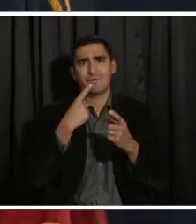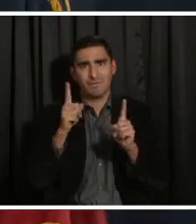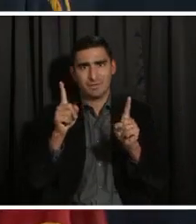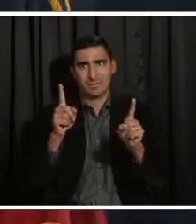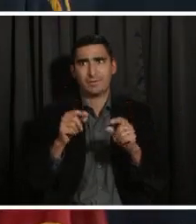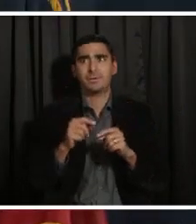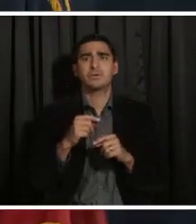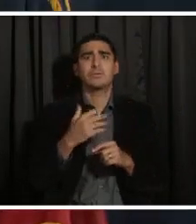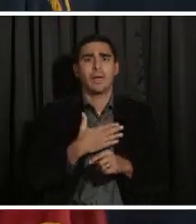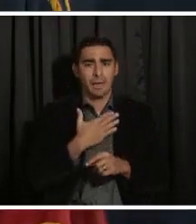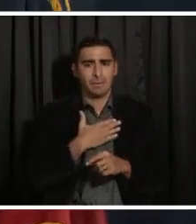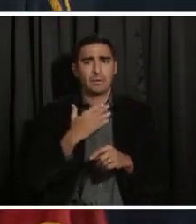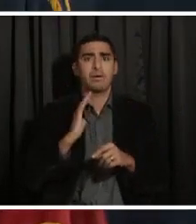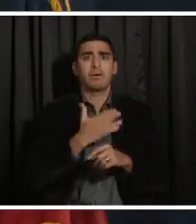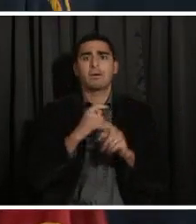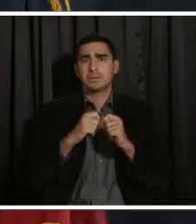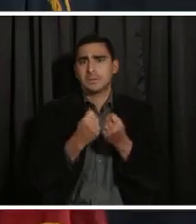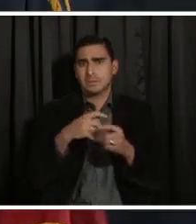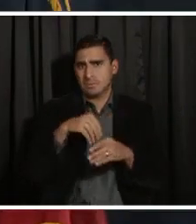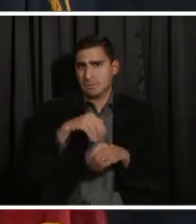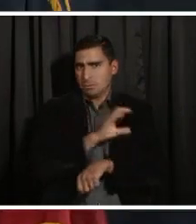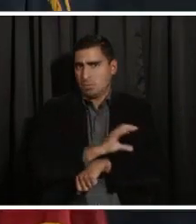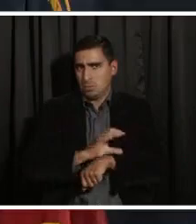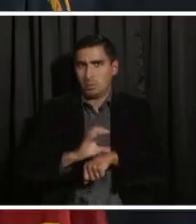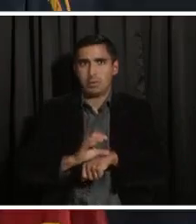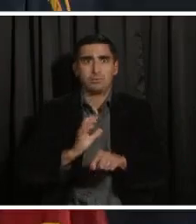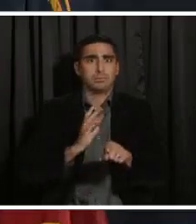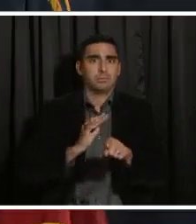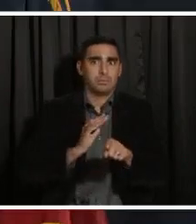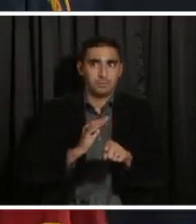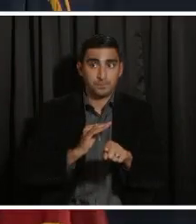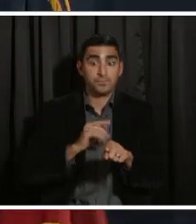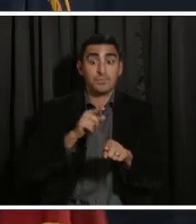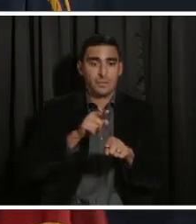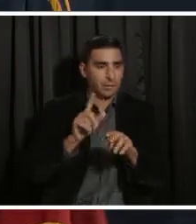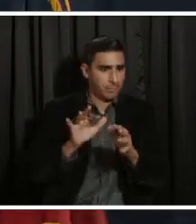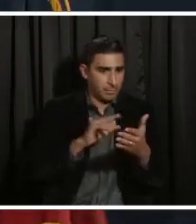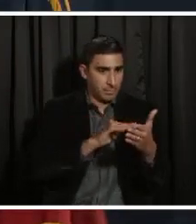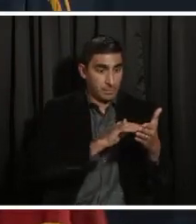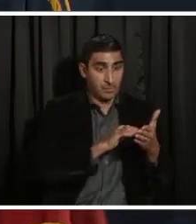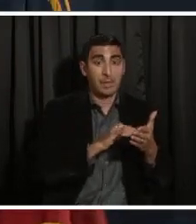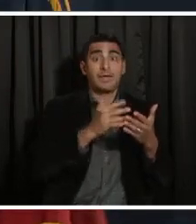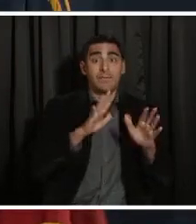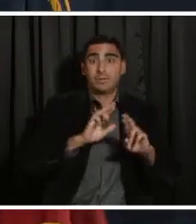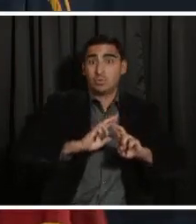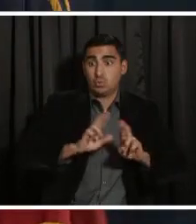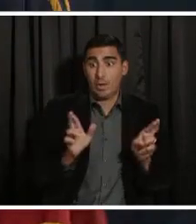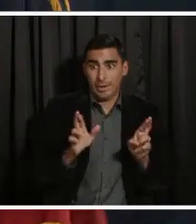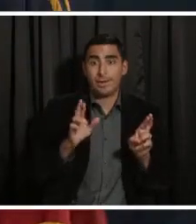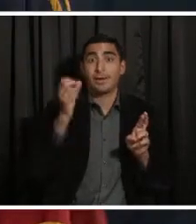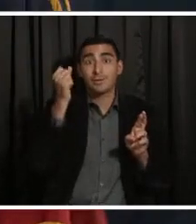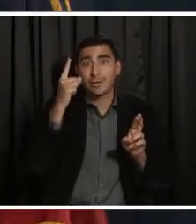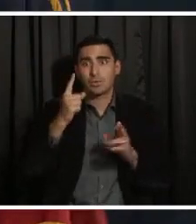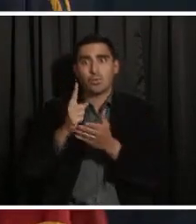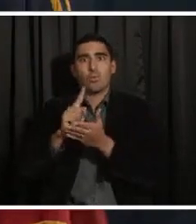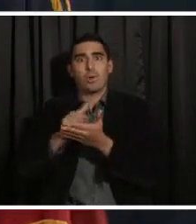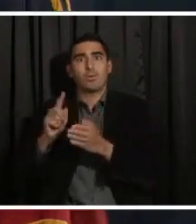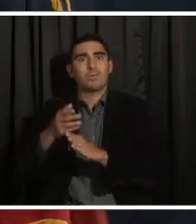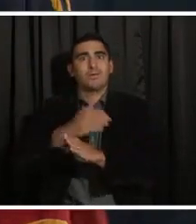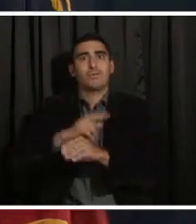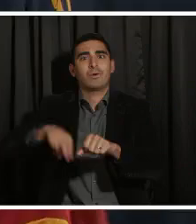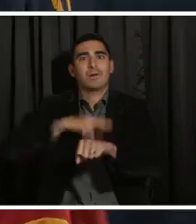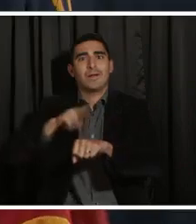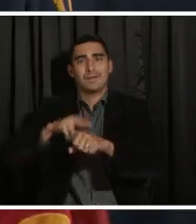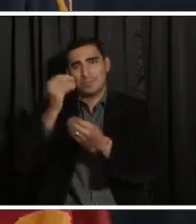and the breakthrough cases, the need for the boosters, really about a week before the national data came out. I'll see if Dr. Herlihy has anything to add on that.